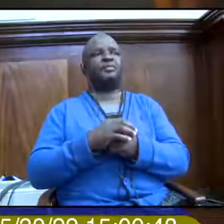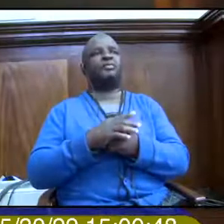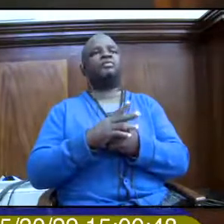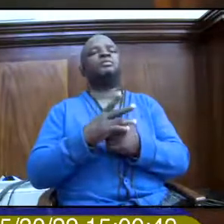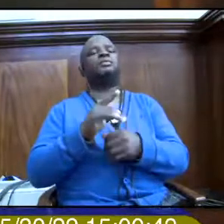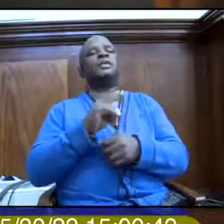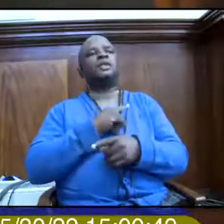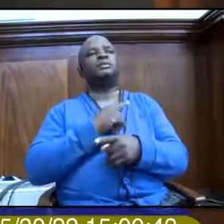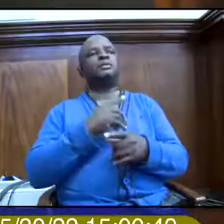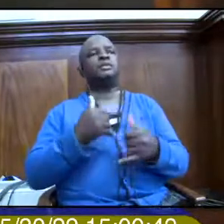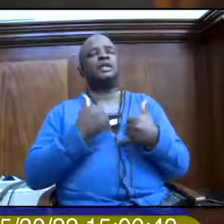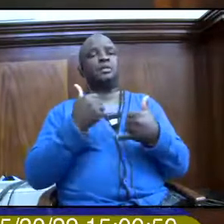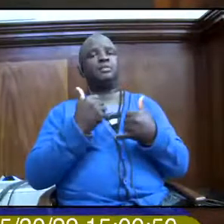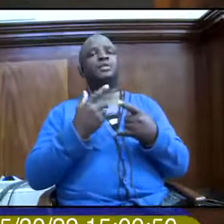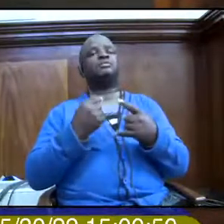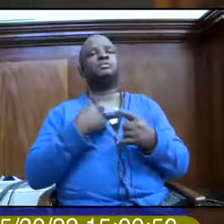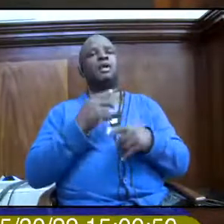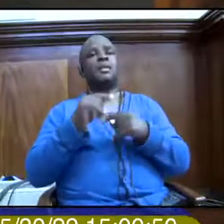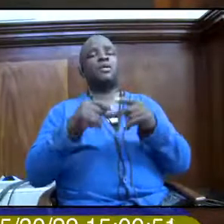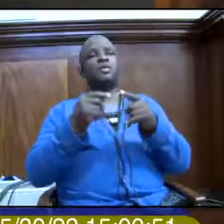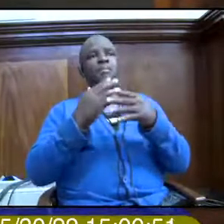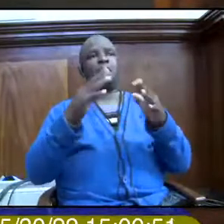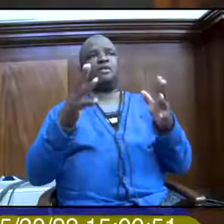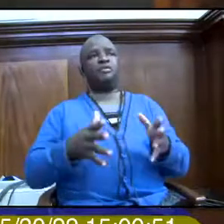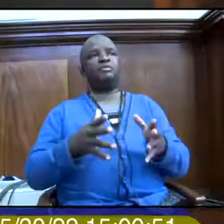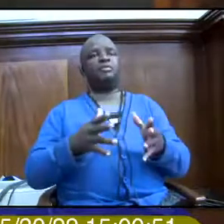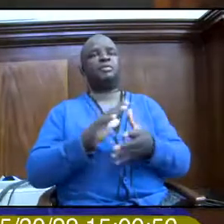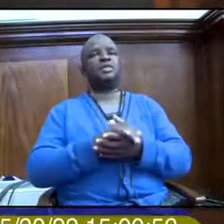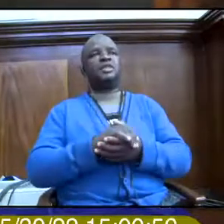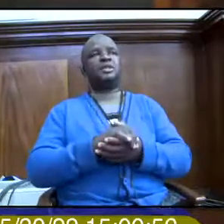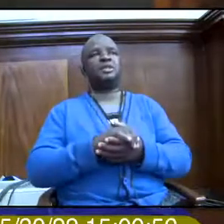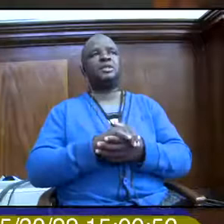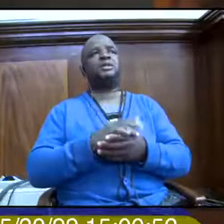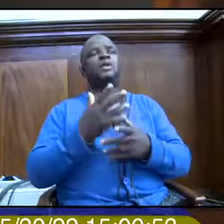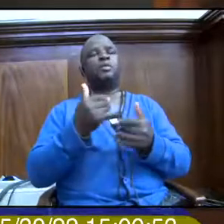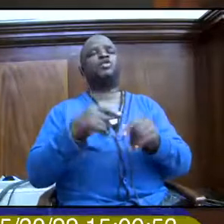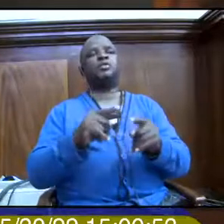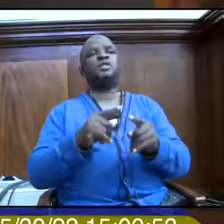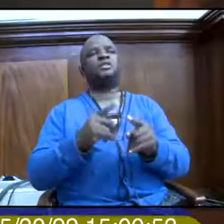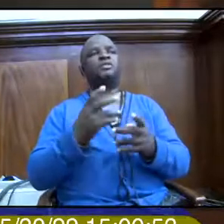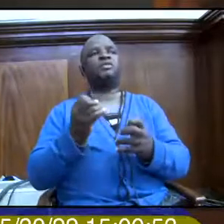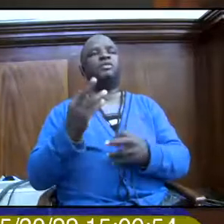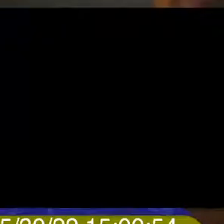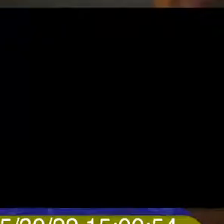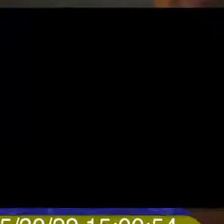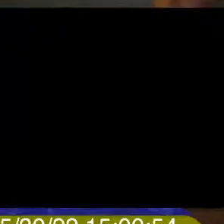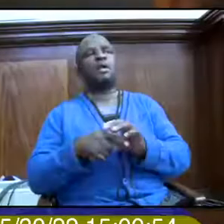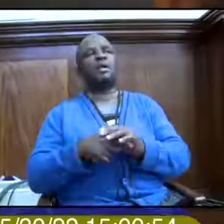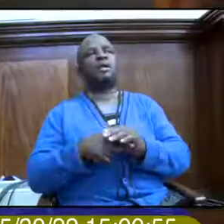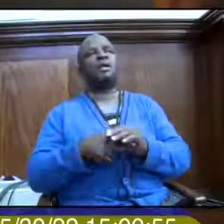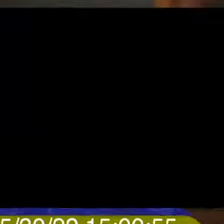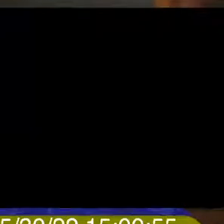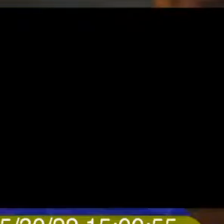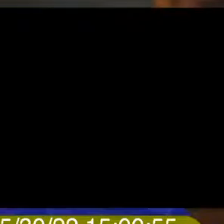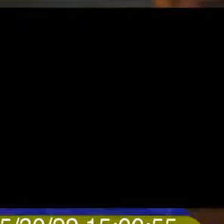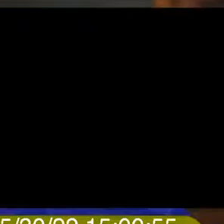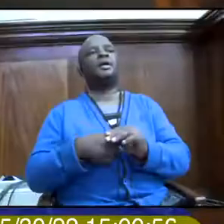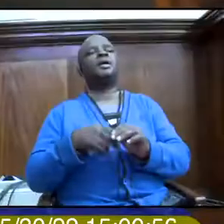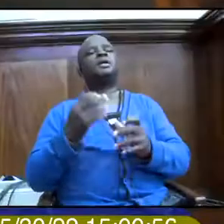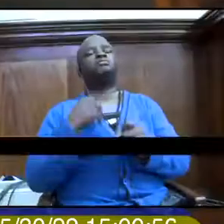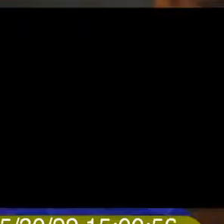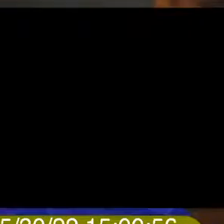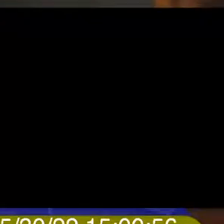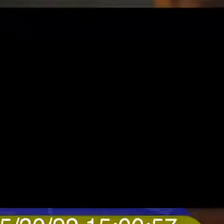platform madam speaker once in a lifetime an opportunity to come here and speak to you